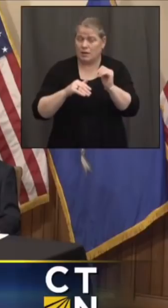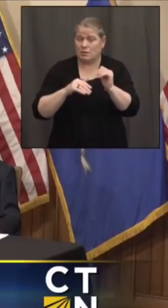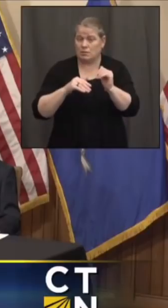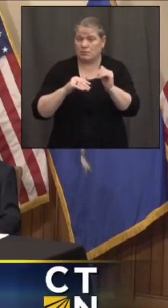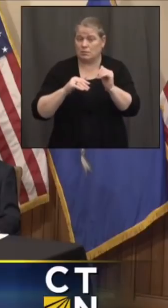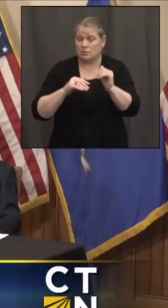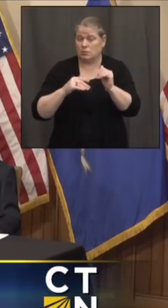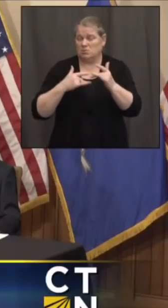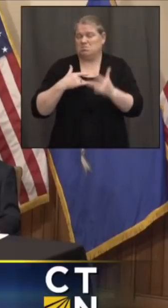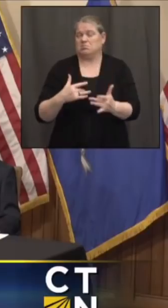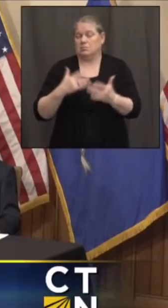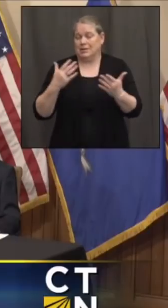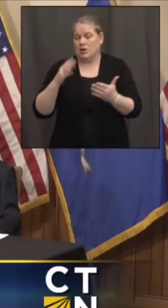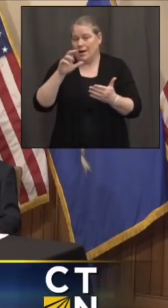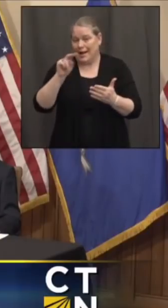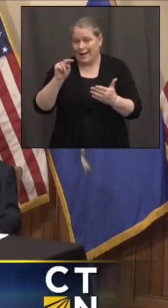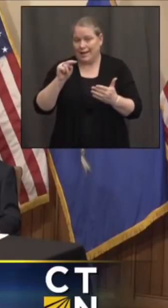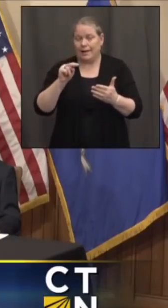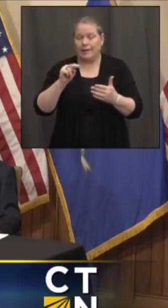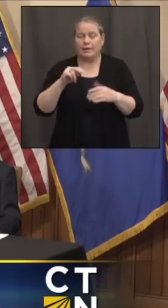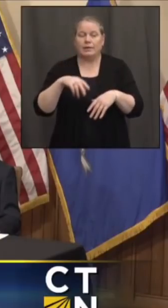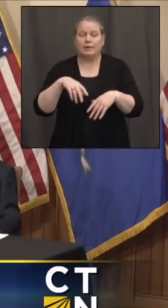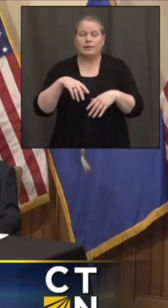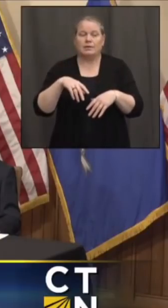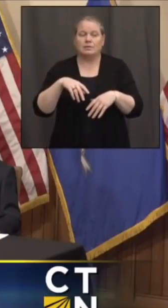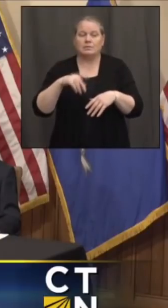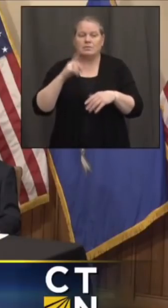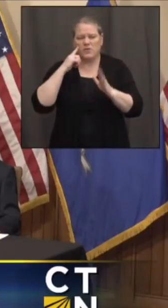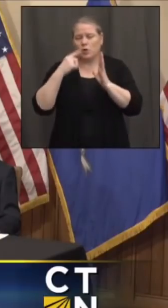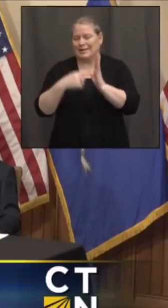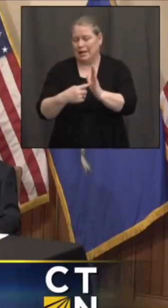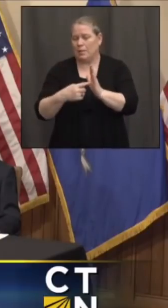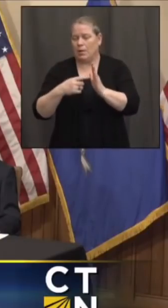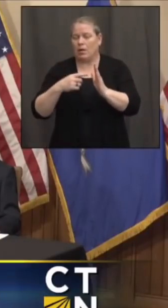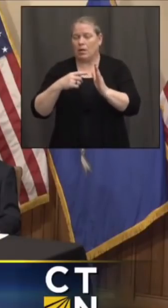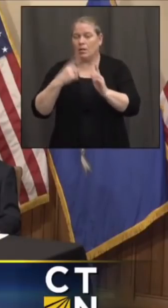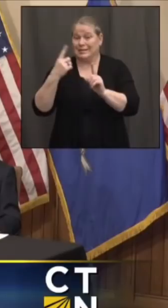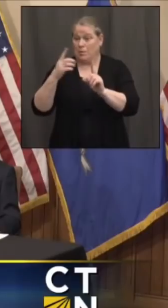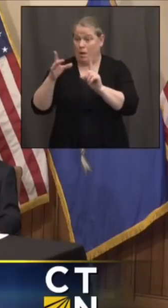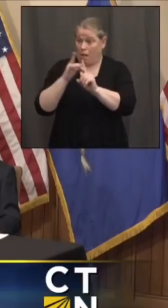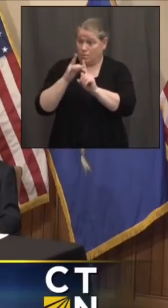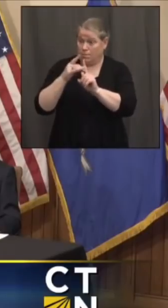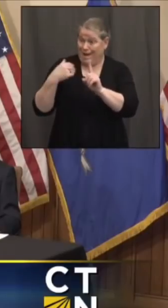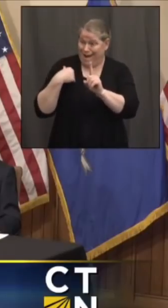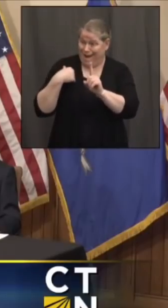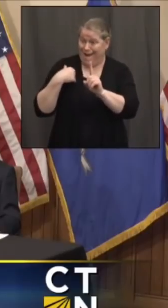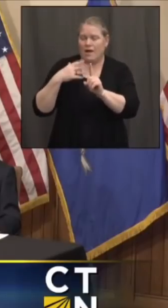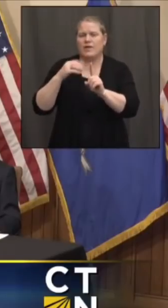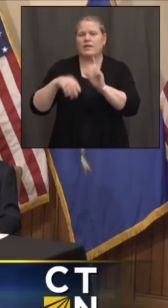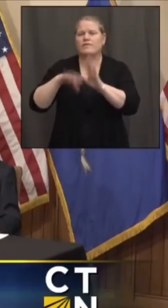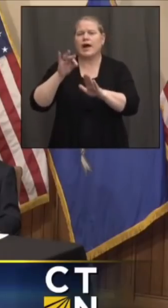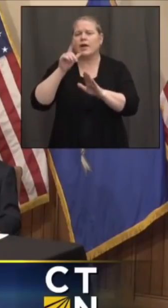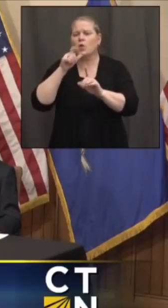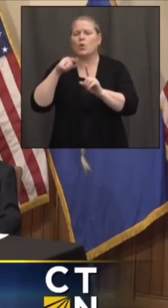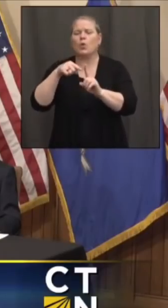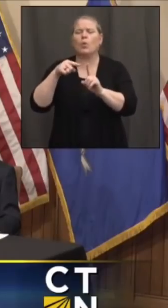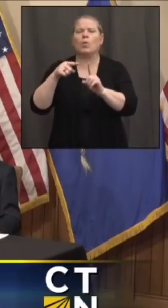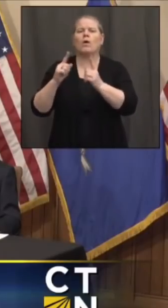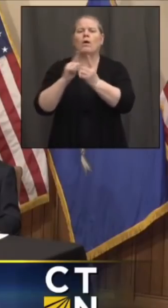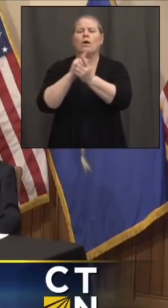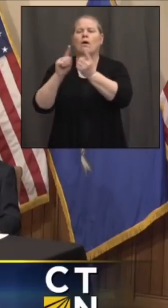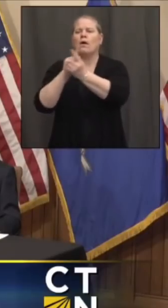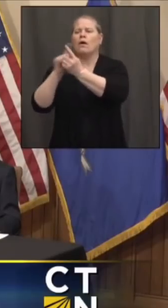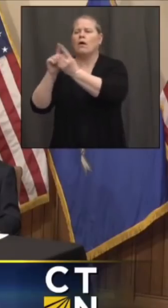with example tracking and tracing. So what is the role of the locals when it comes